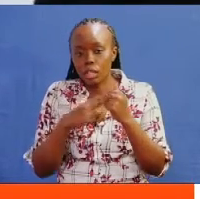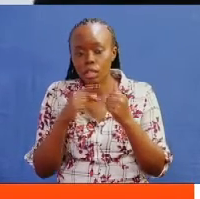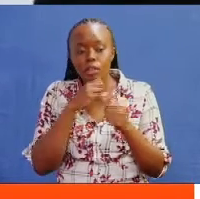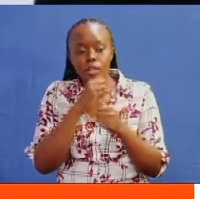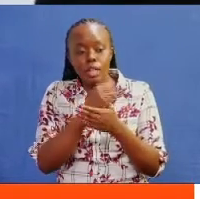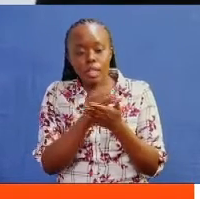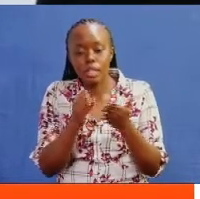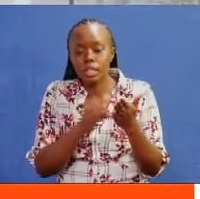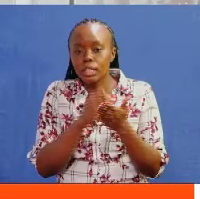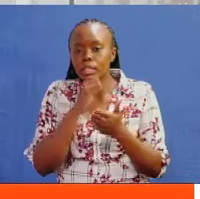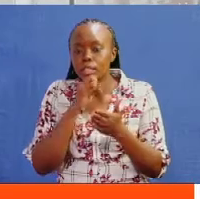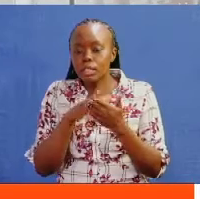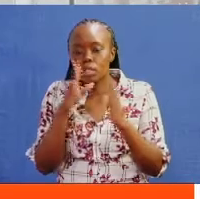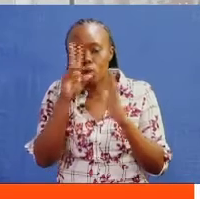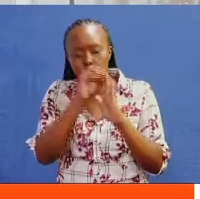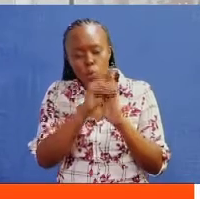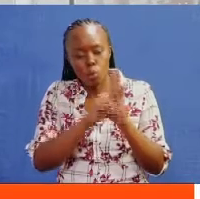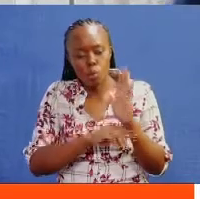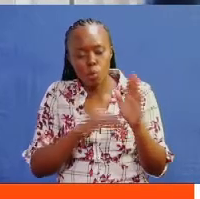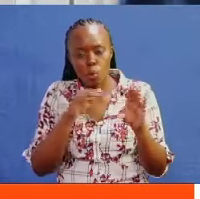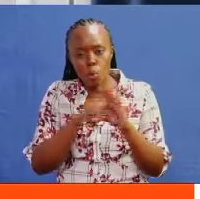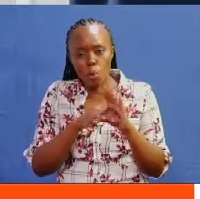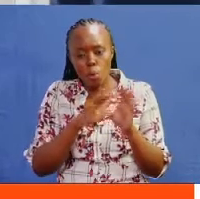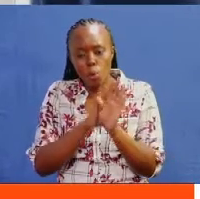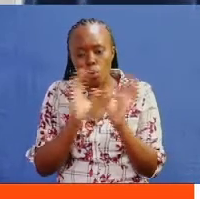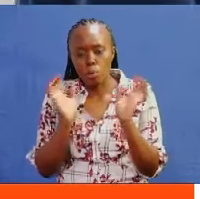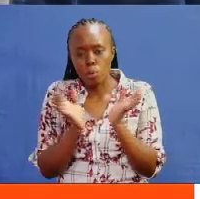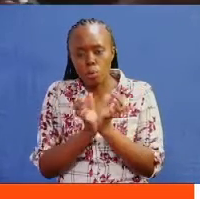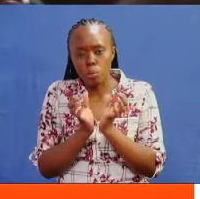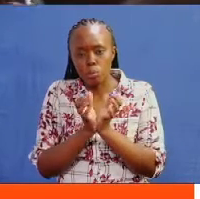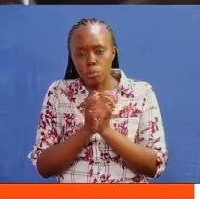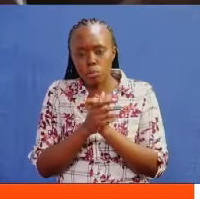is just a drop in the ocean.